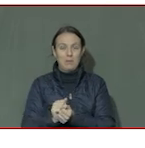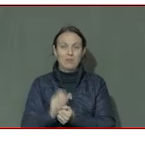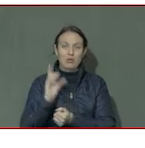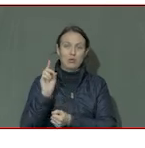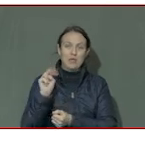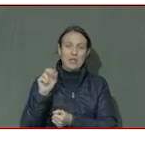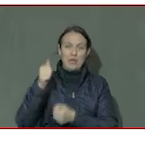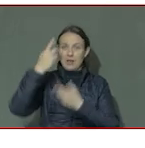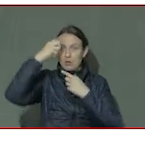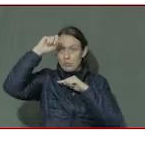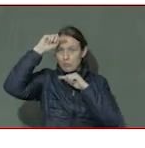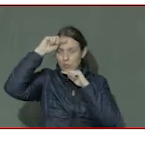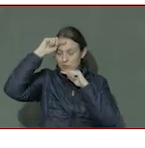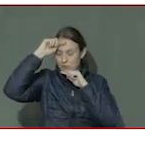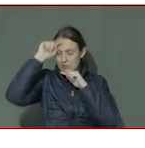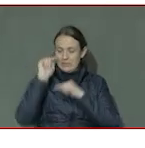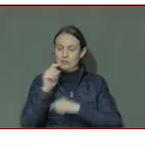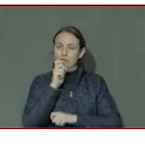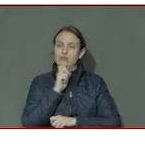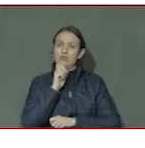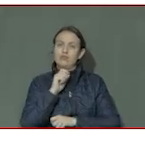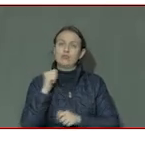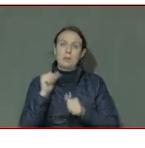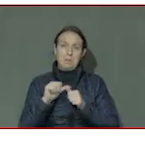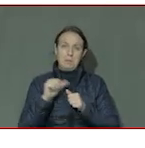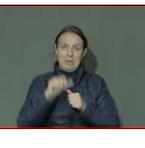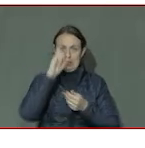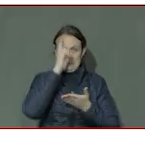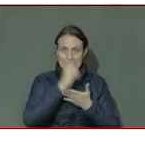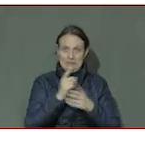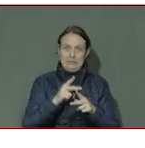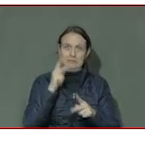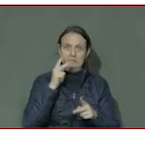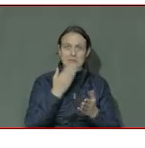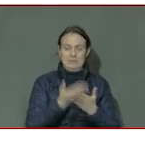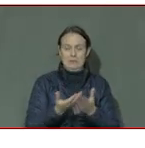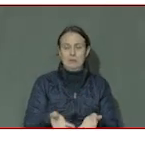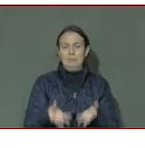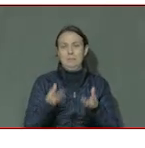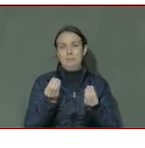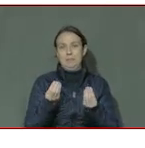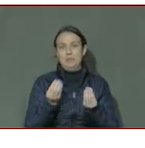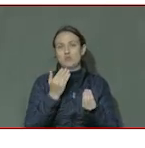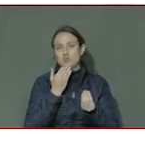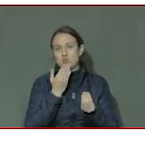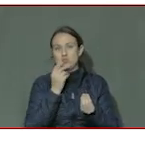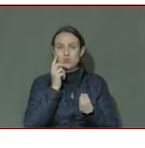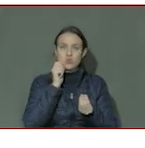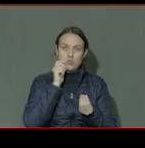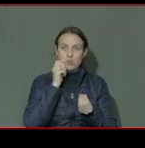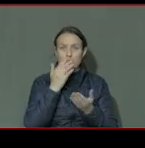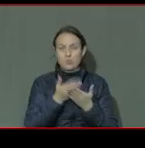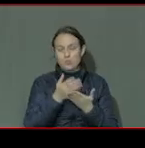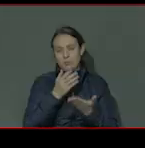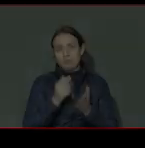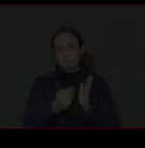is the more conclusive since the DNA consists what? The genetic or hereditary information.